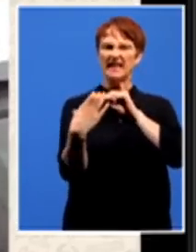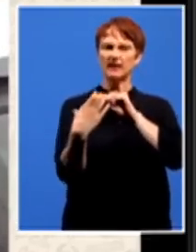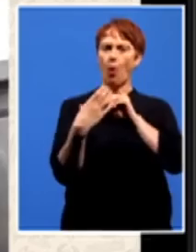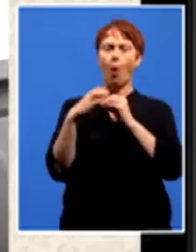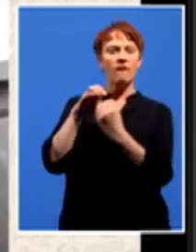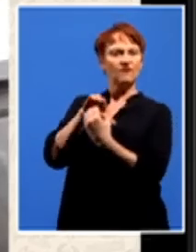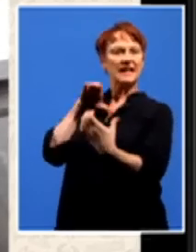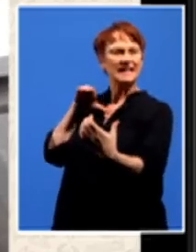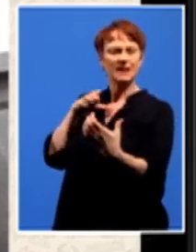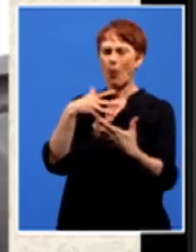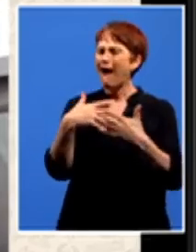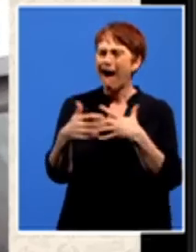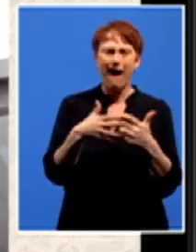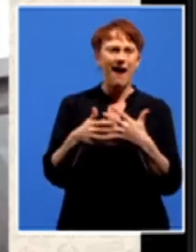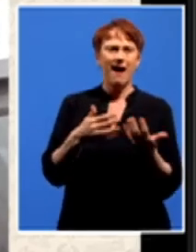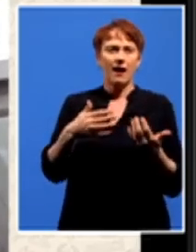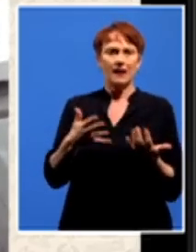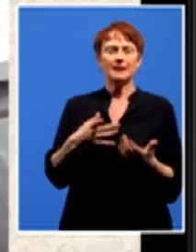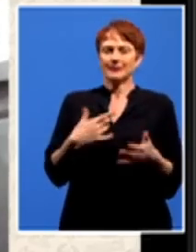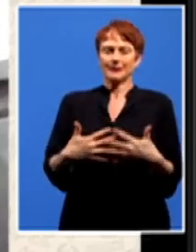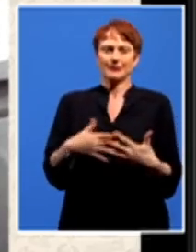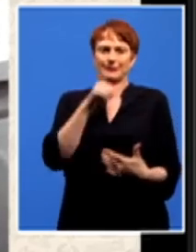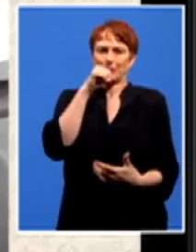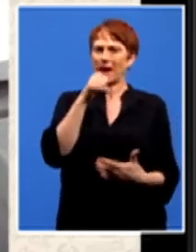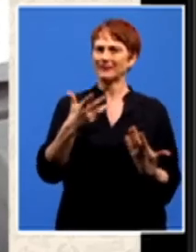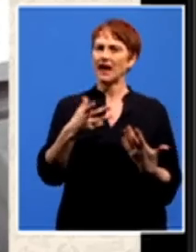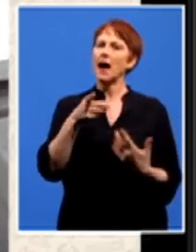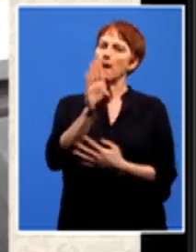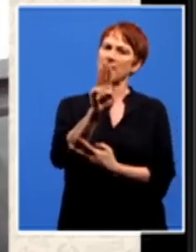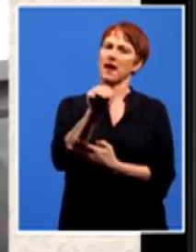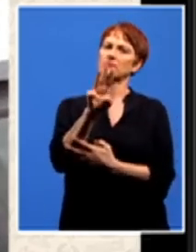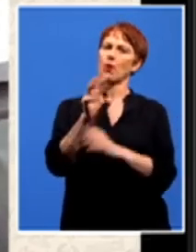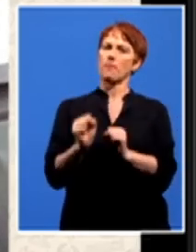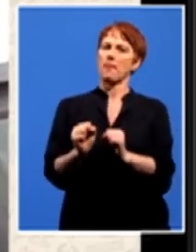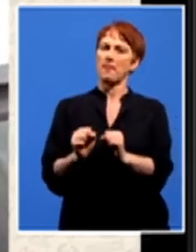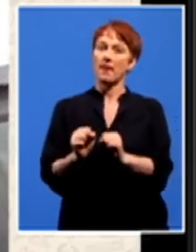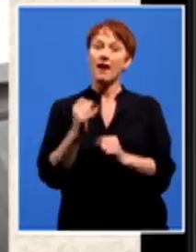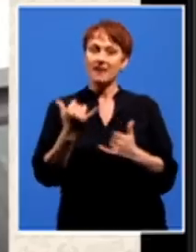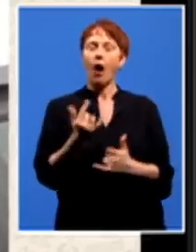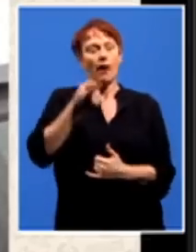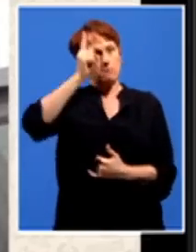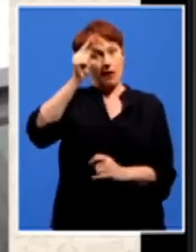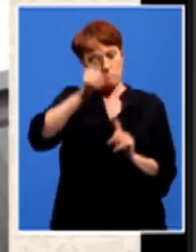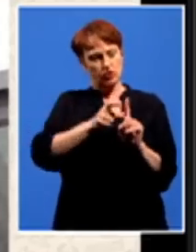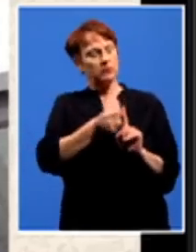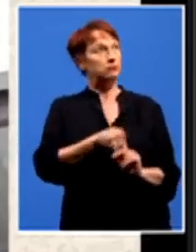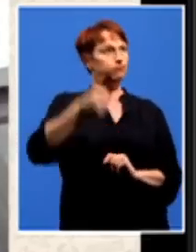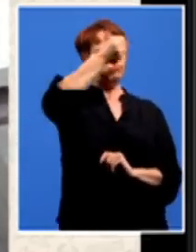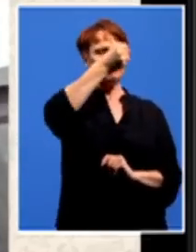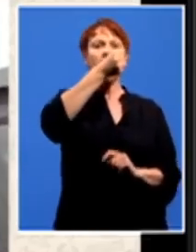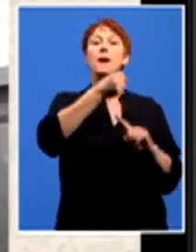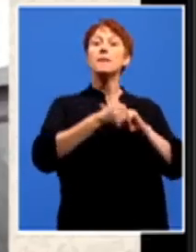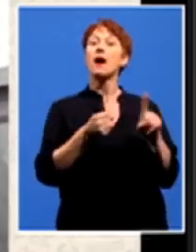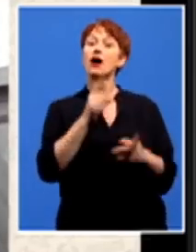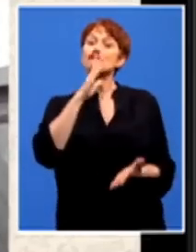power. So they'll put a black person in a leadership position, and that person will still have another person